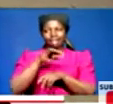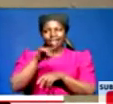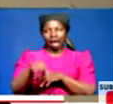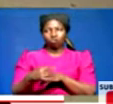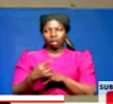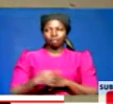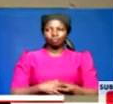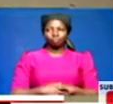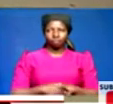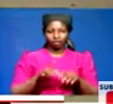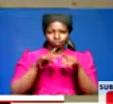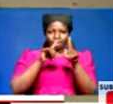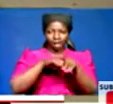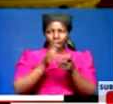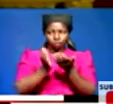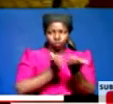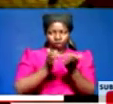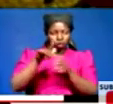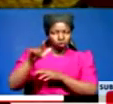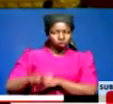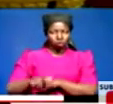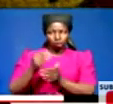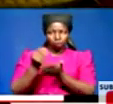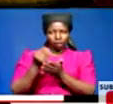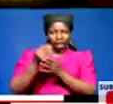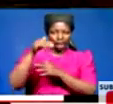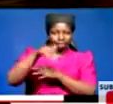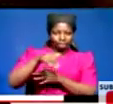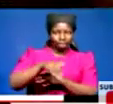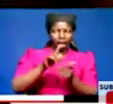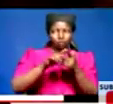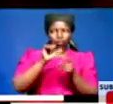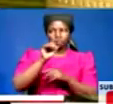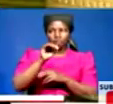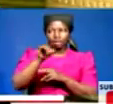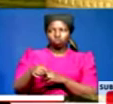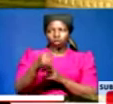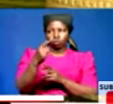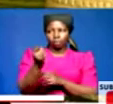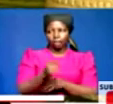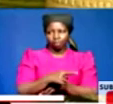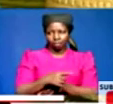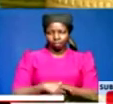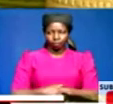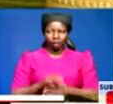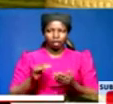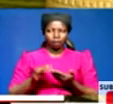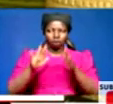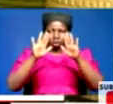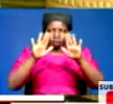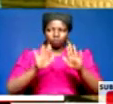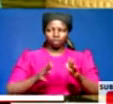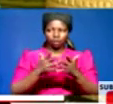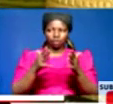shillings. But when the business is low, revenue can dip to a low of 50,000 shillings a month. The most important thing when it comes